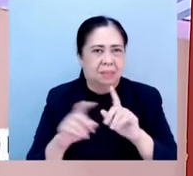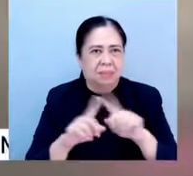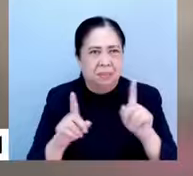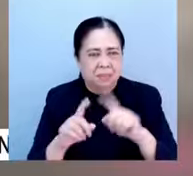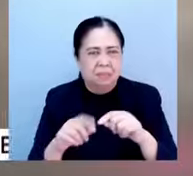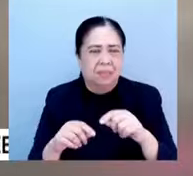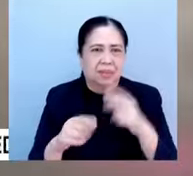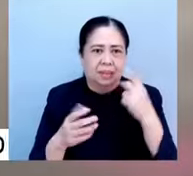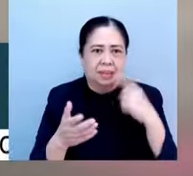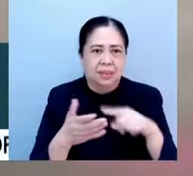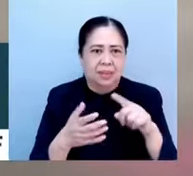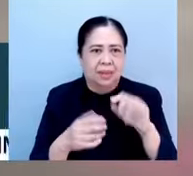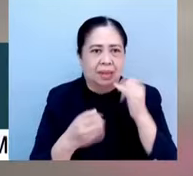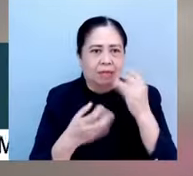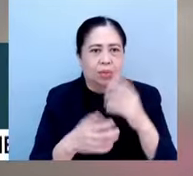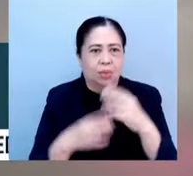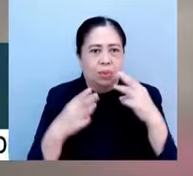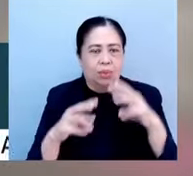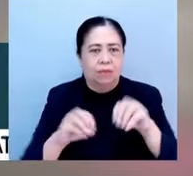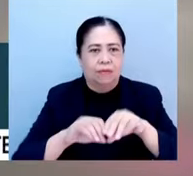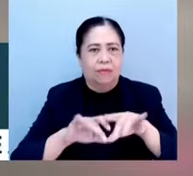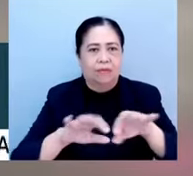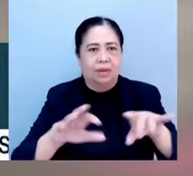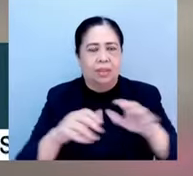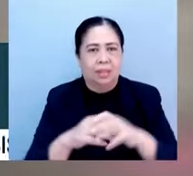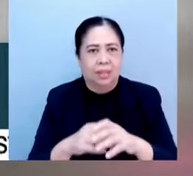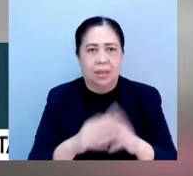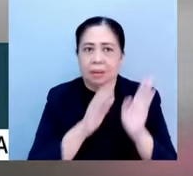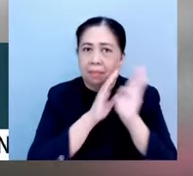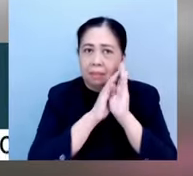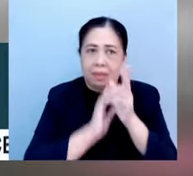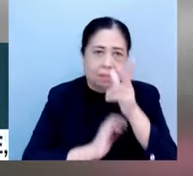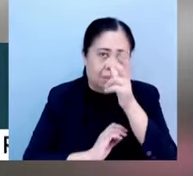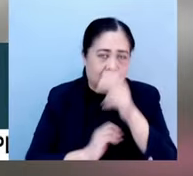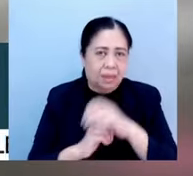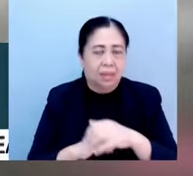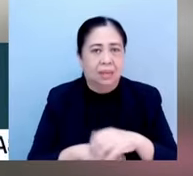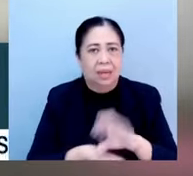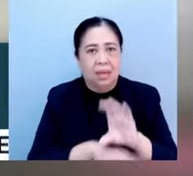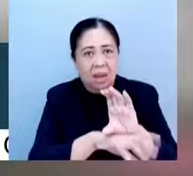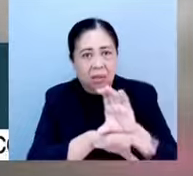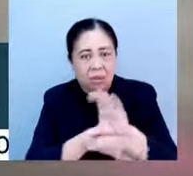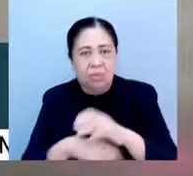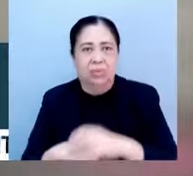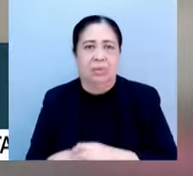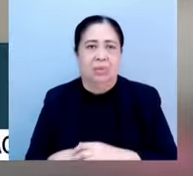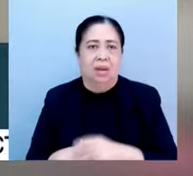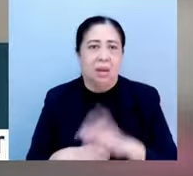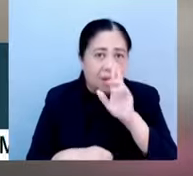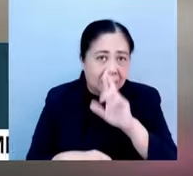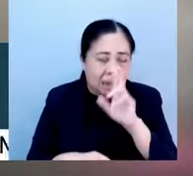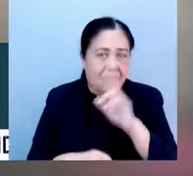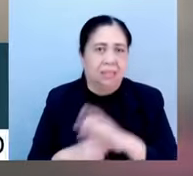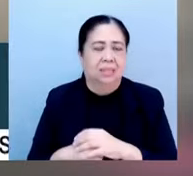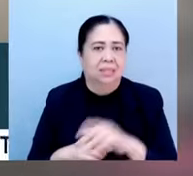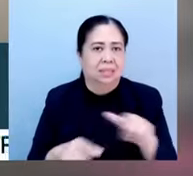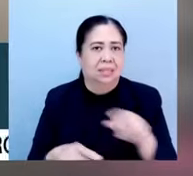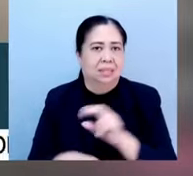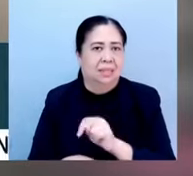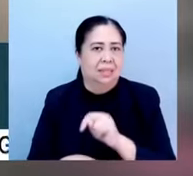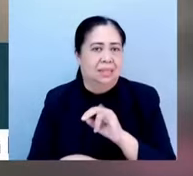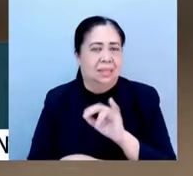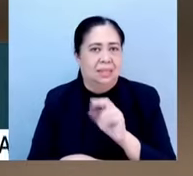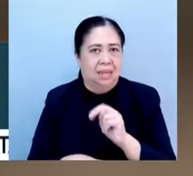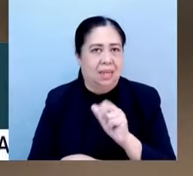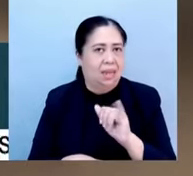InfraWatch PH says the viral videos of bedbugs, cockroaches, and a rat at the Ninoy